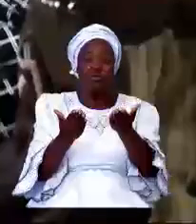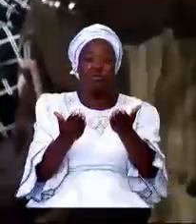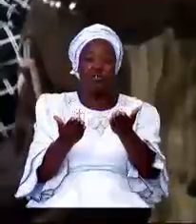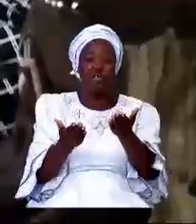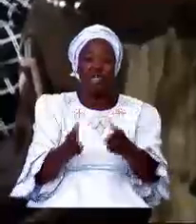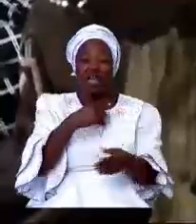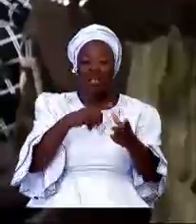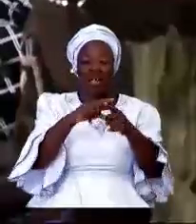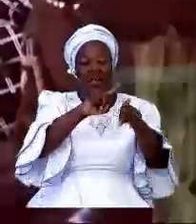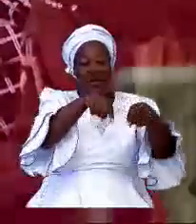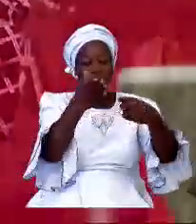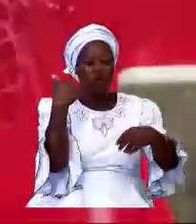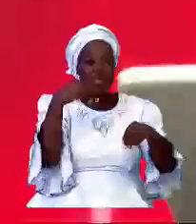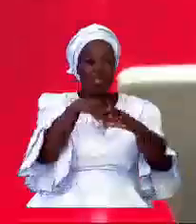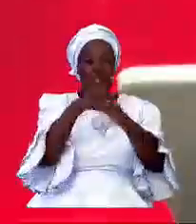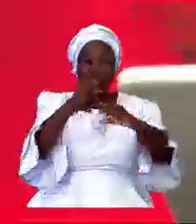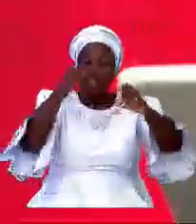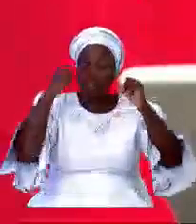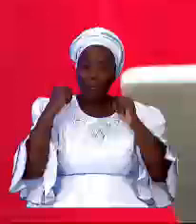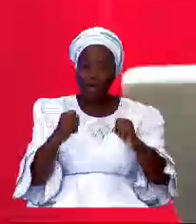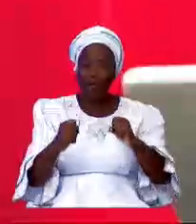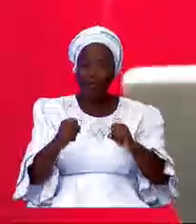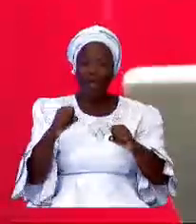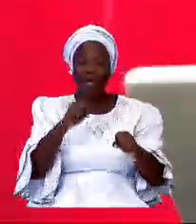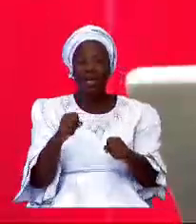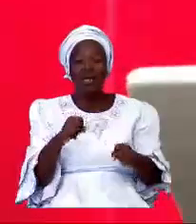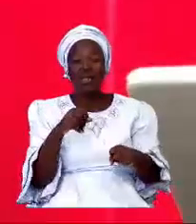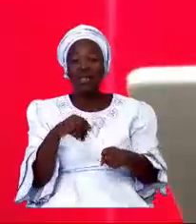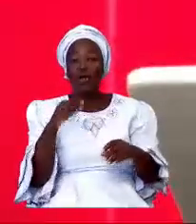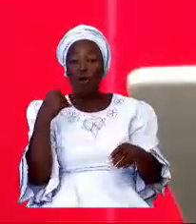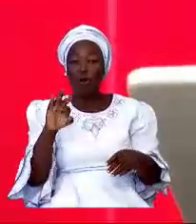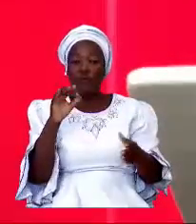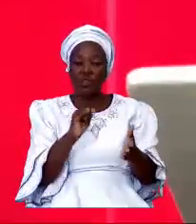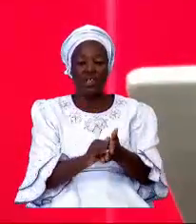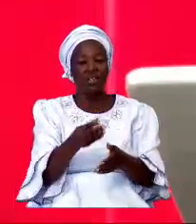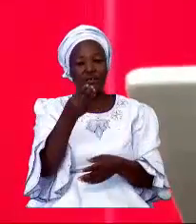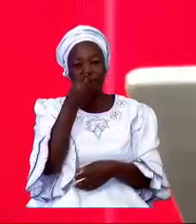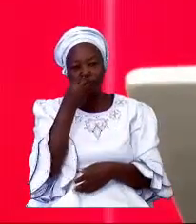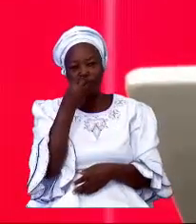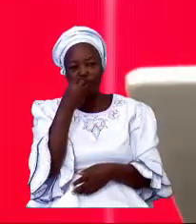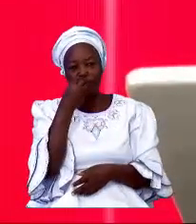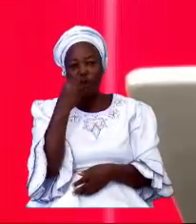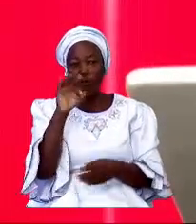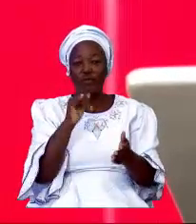he ate, he rose up, and he went in the power,